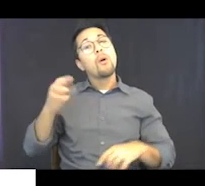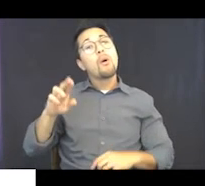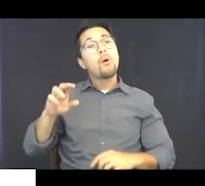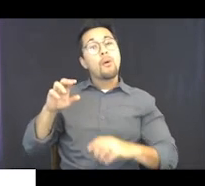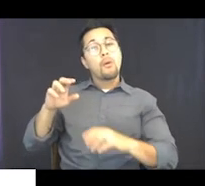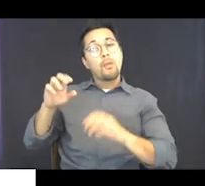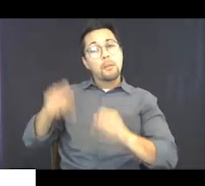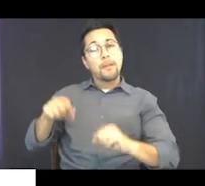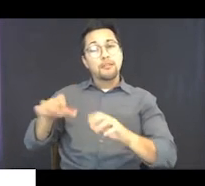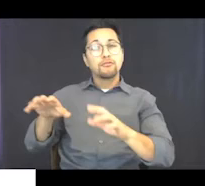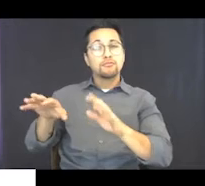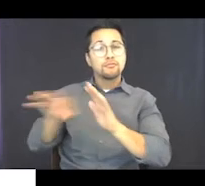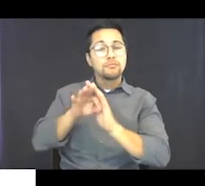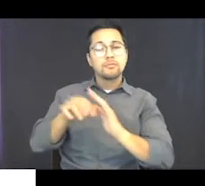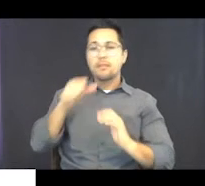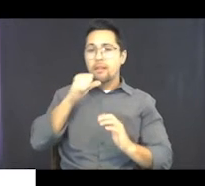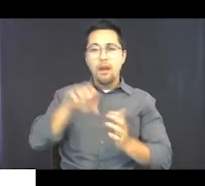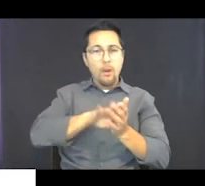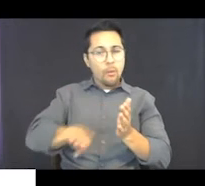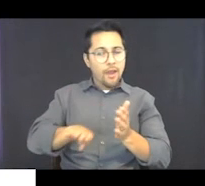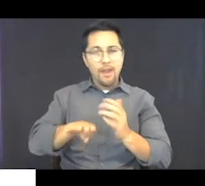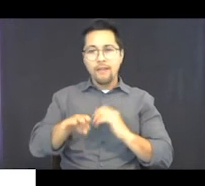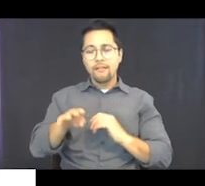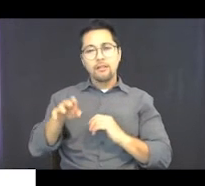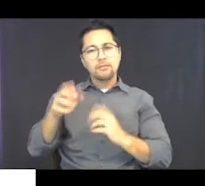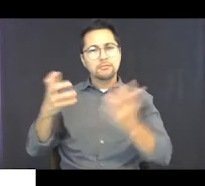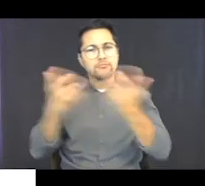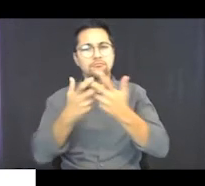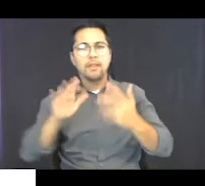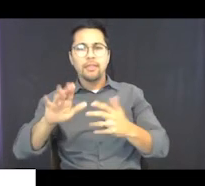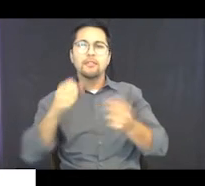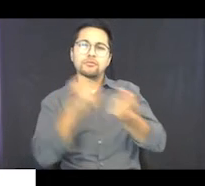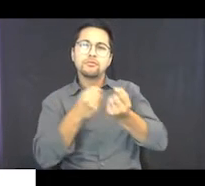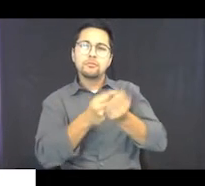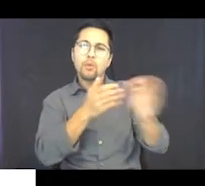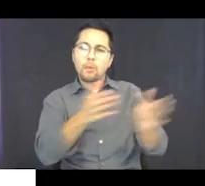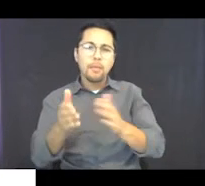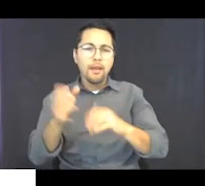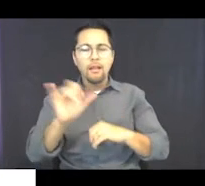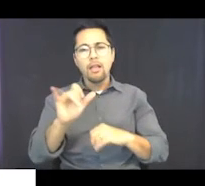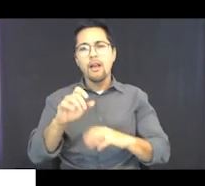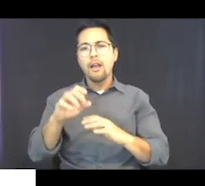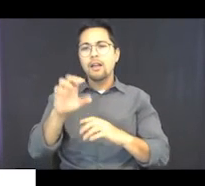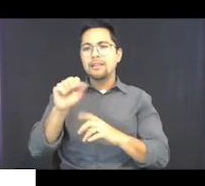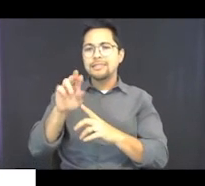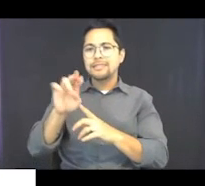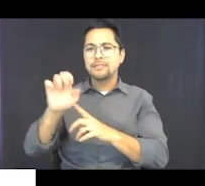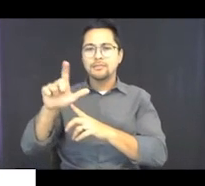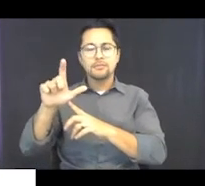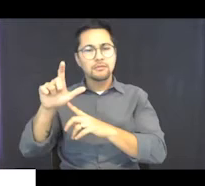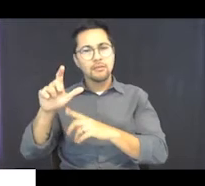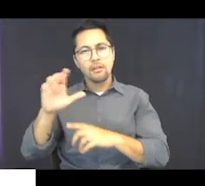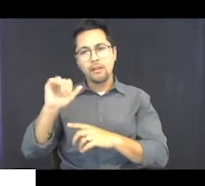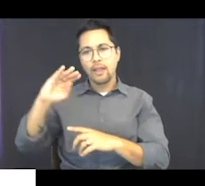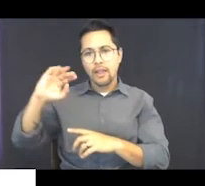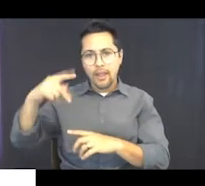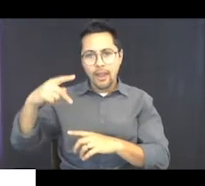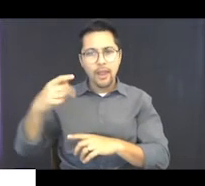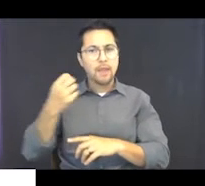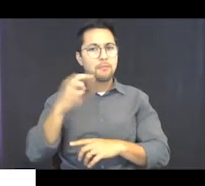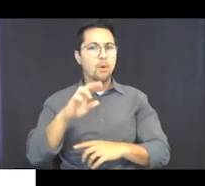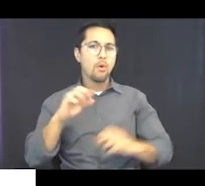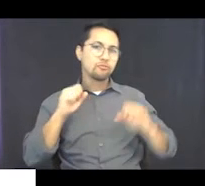non-waiver services to meet the consumer support plan goals and needs, such as seasonal camp or a gym membership.